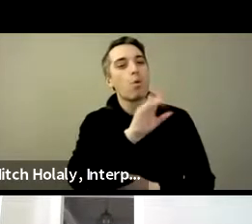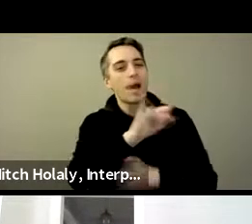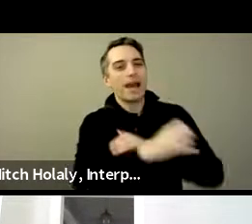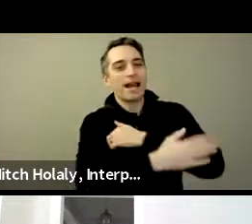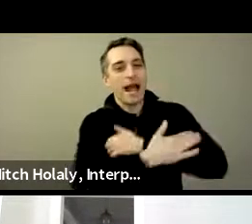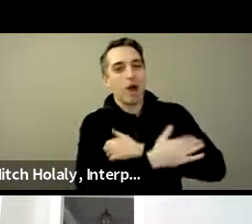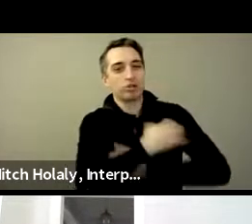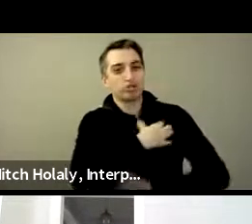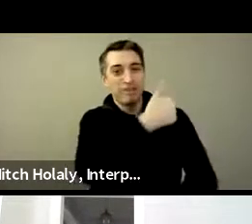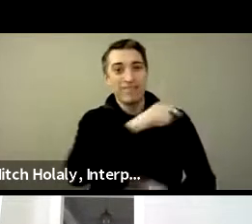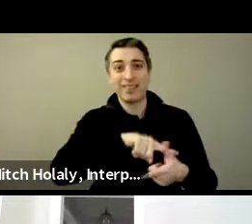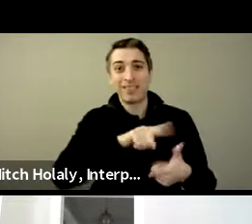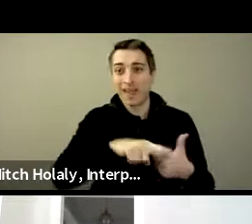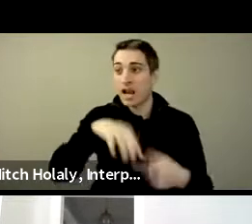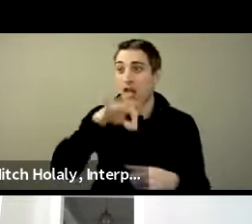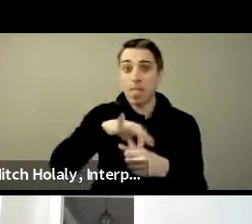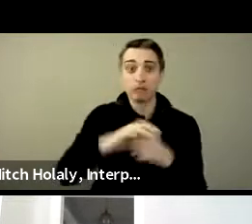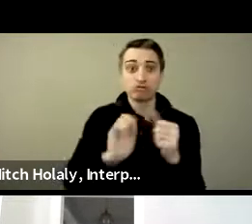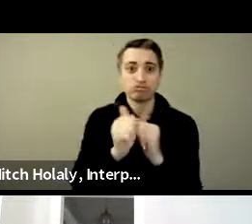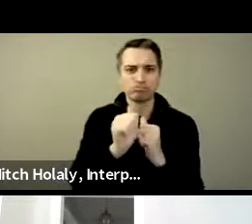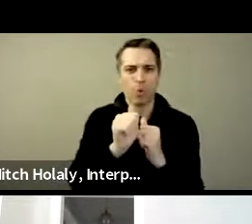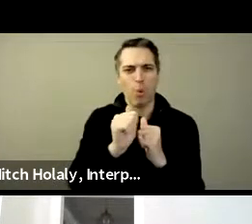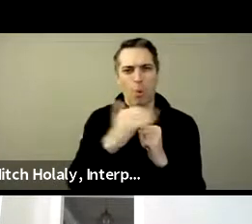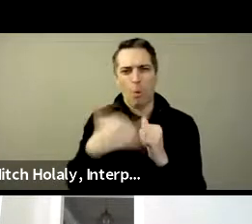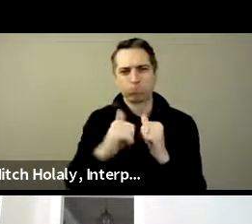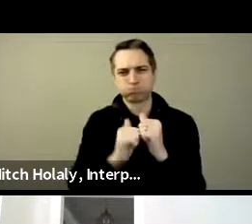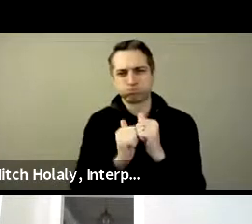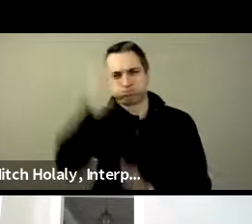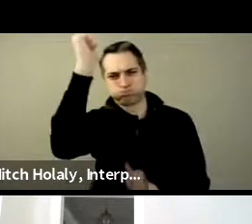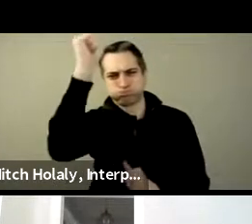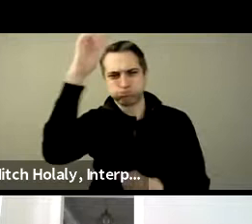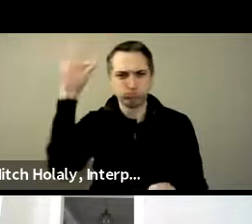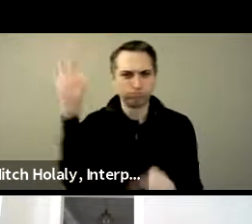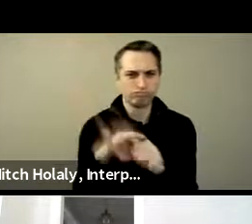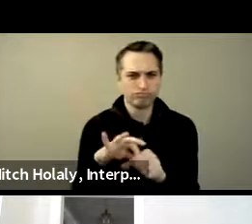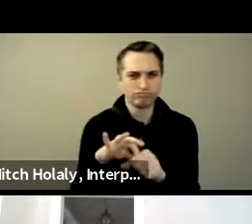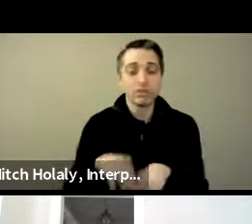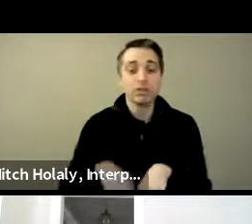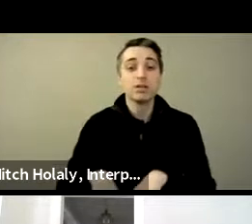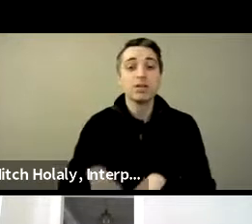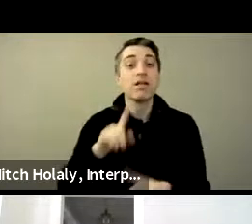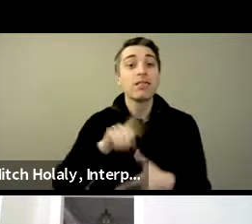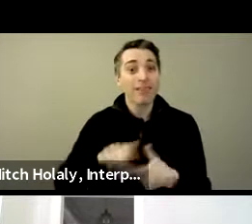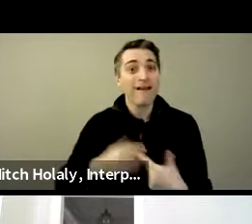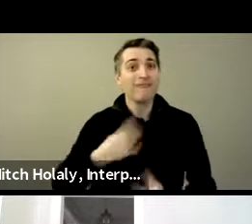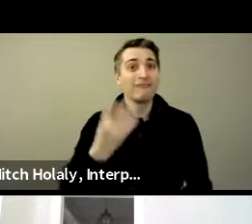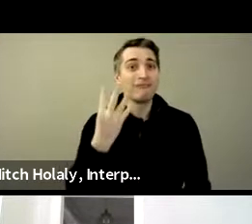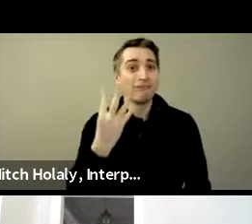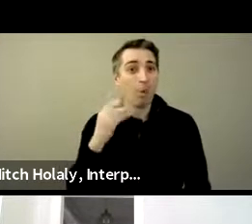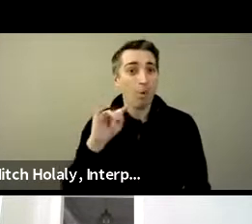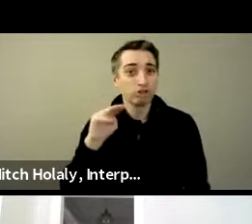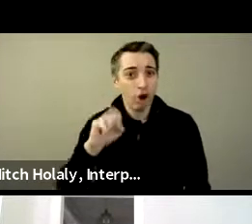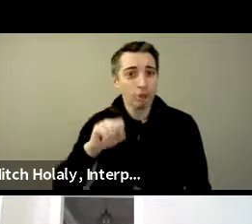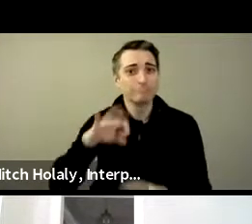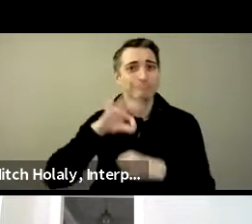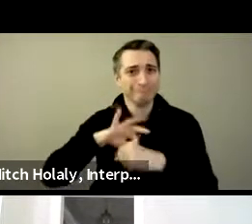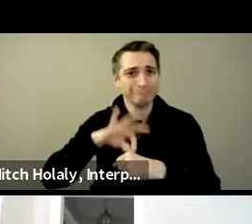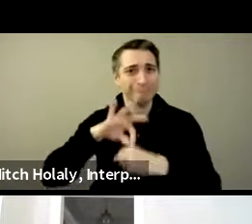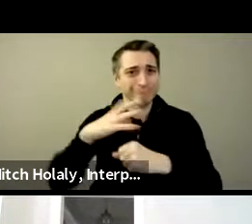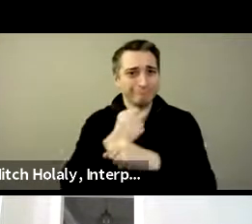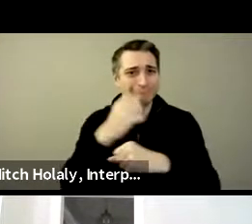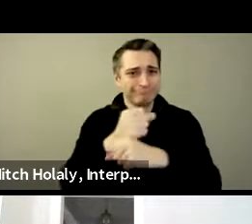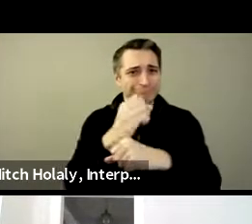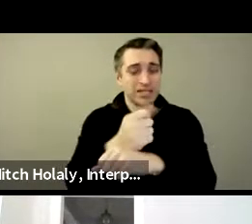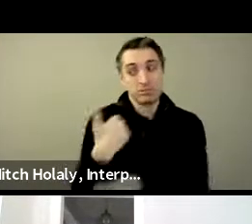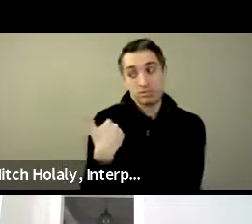a landslide victory. He was reelected to four terms in subsequent years and earned 74% of the